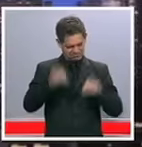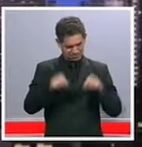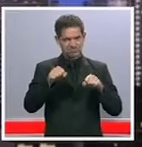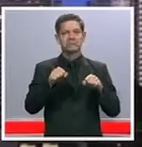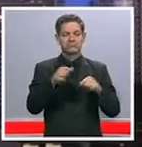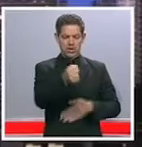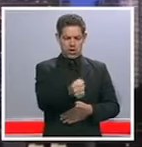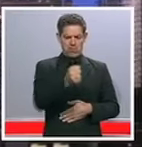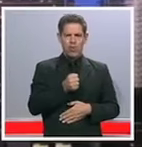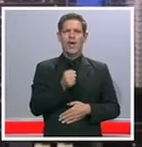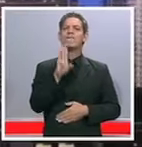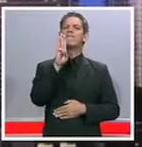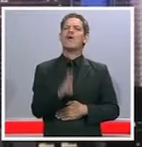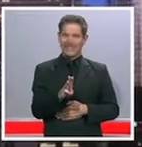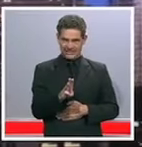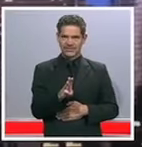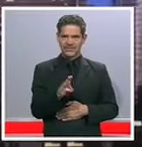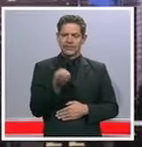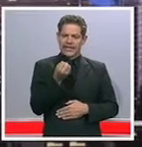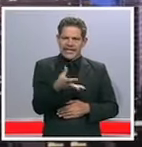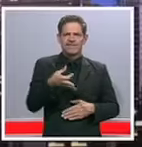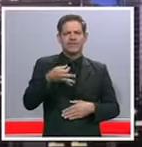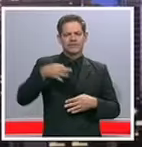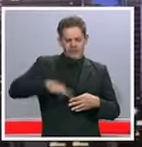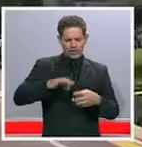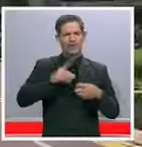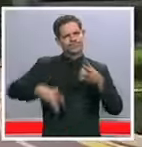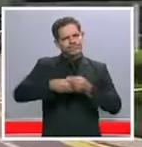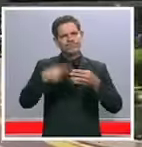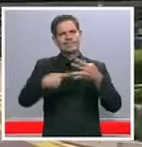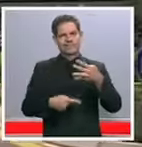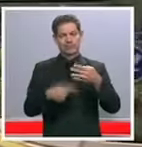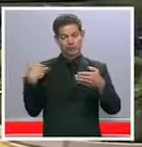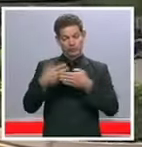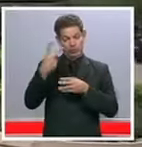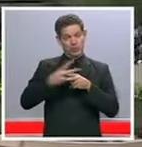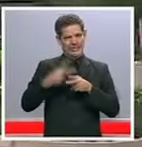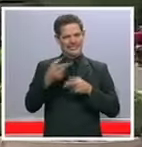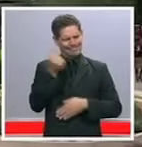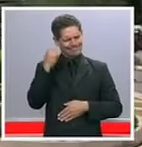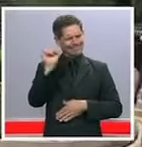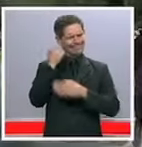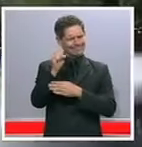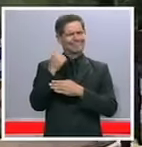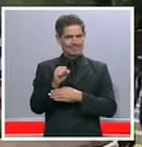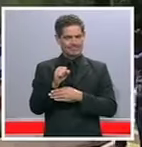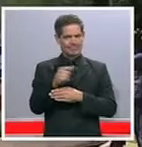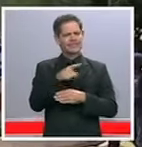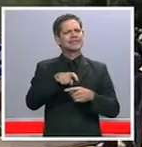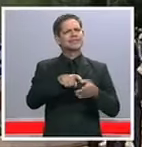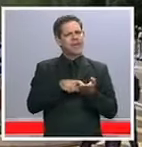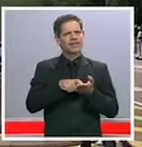take them on as permanent staff with benefits. This after nearly 2 weeks of protest action by general workers. They were